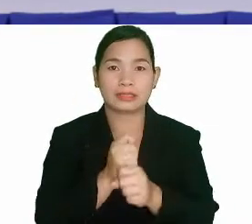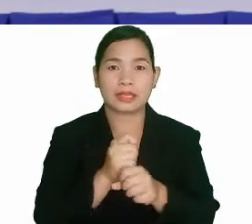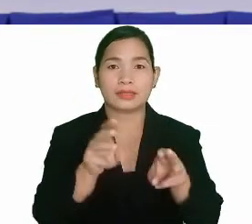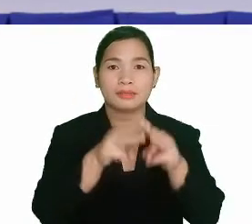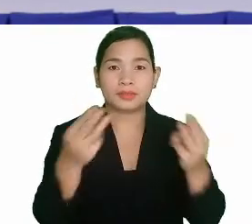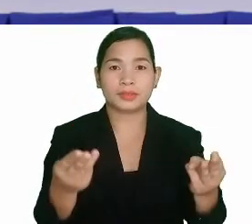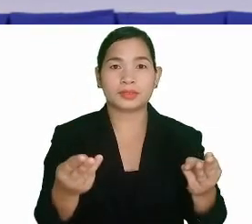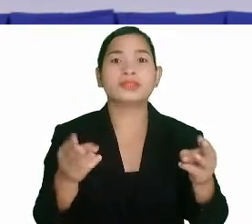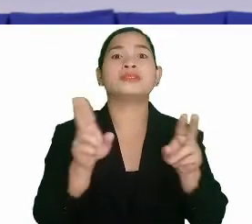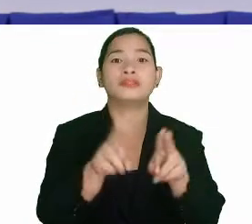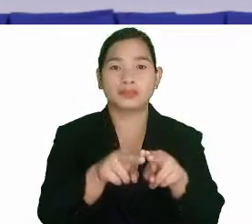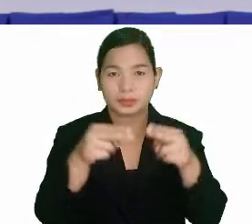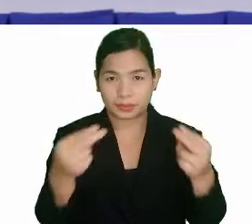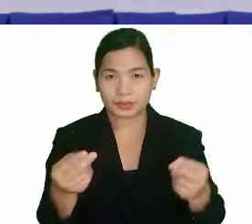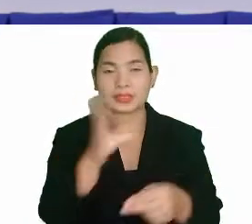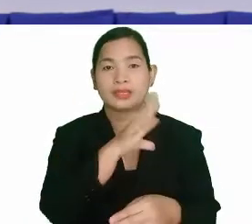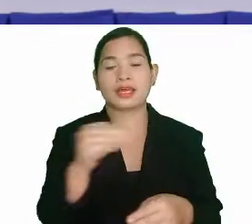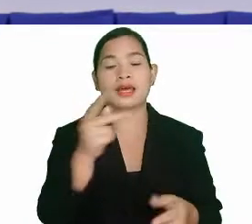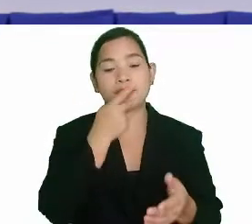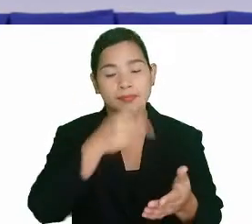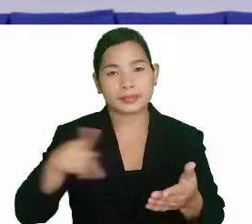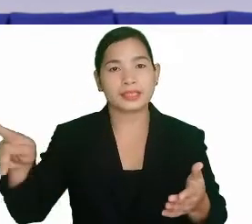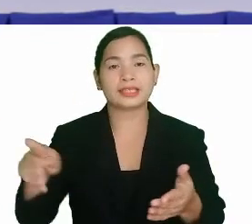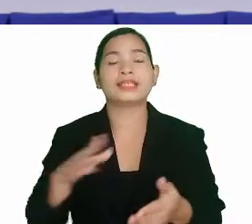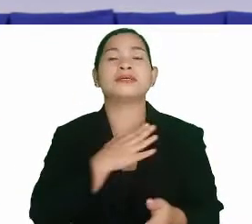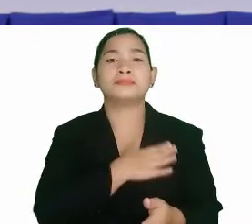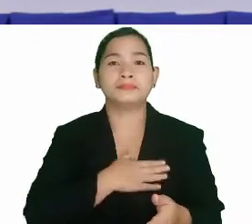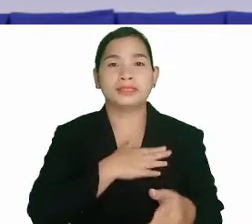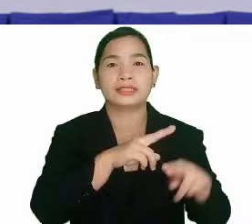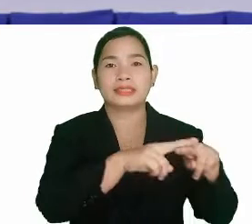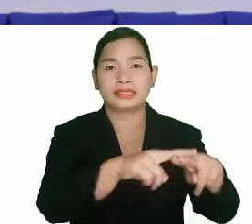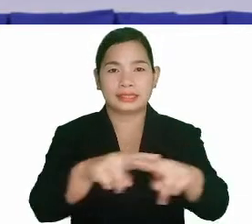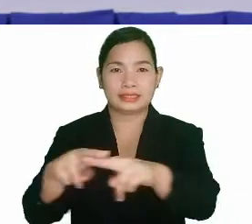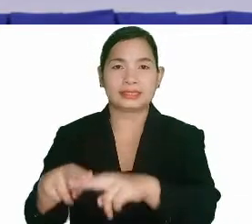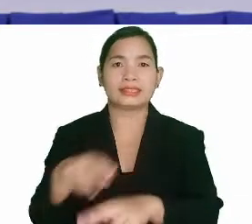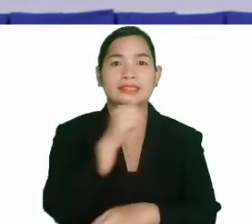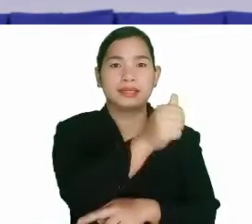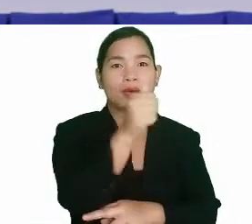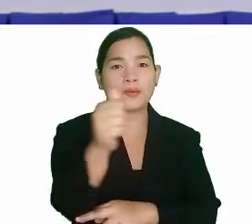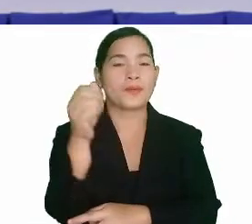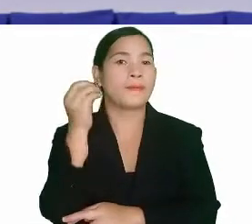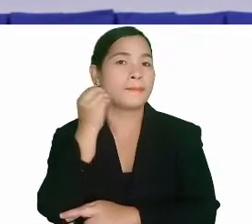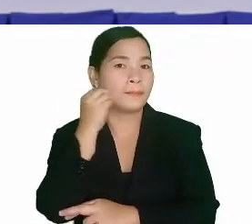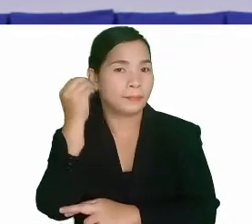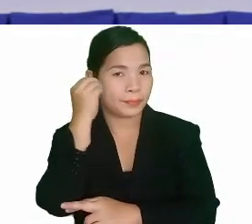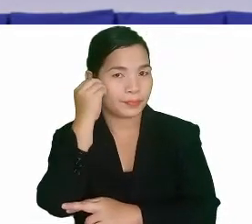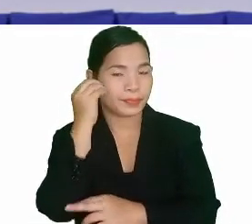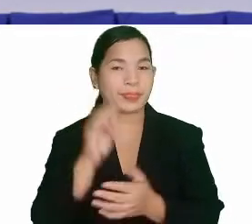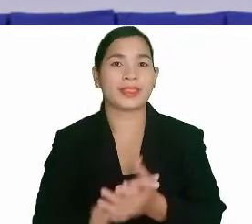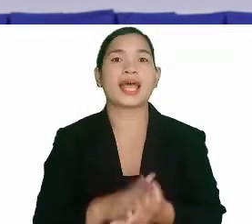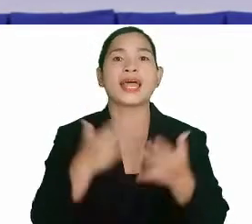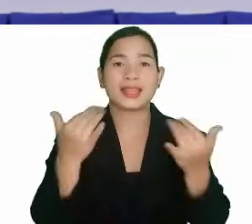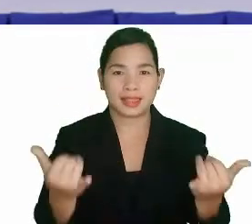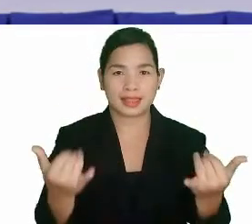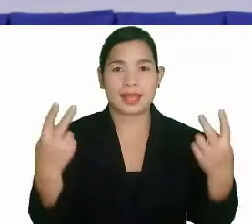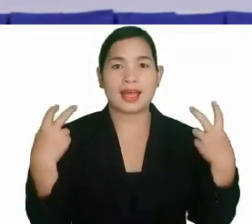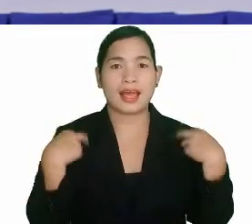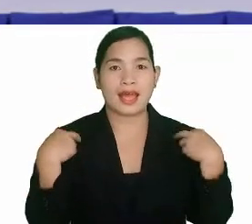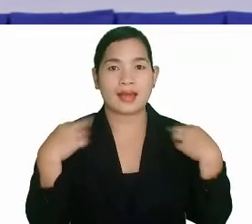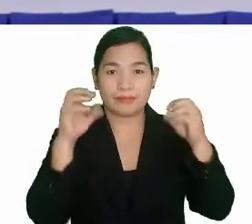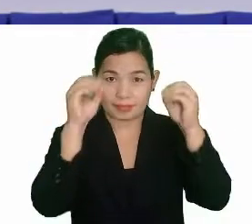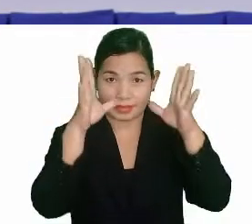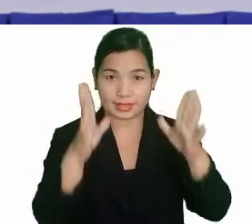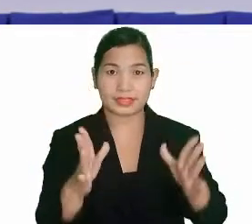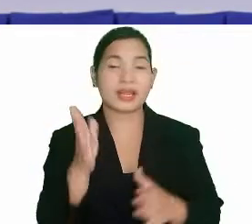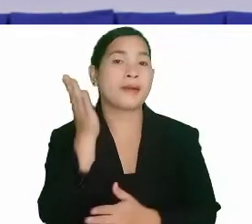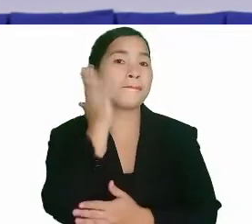modules, notebooks, and pen, and be seated comfortably in your respective homes. Let me give you our